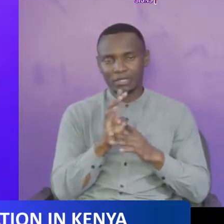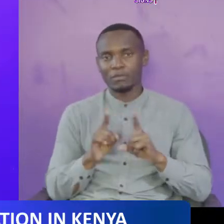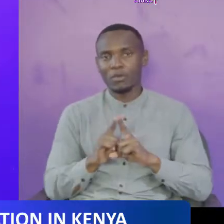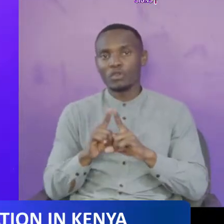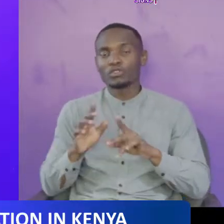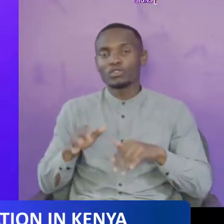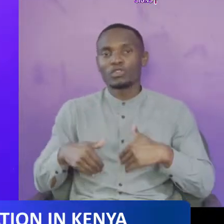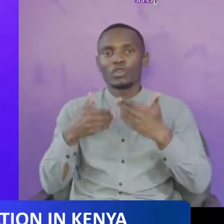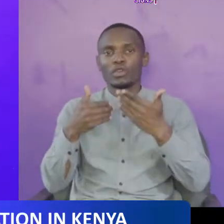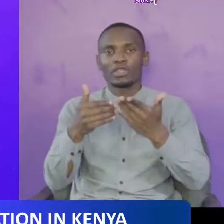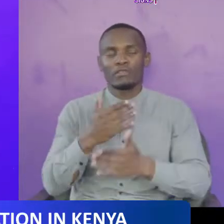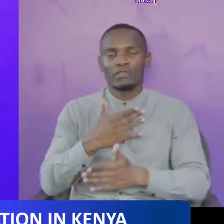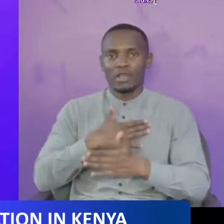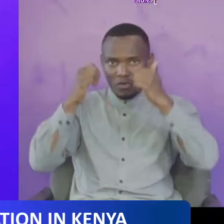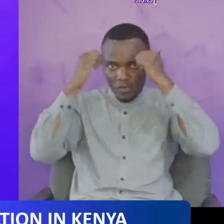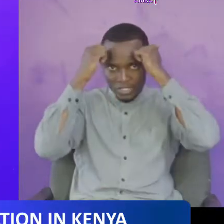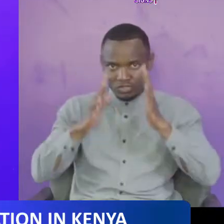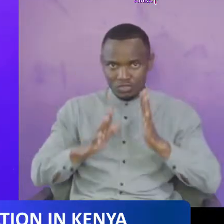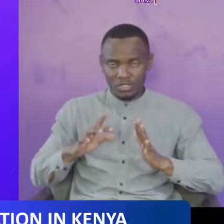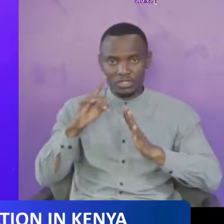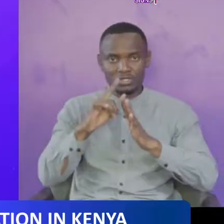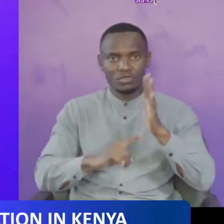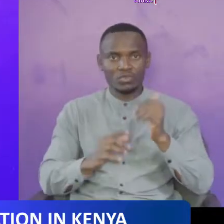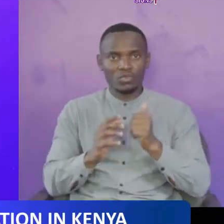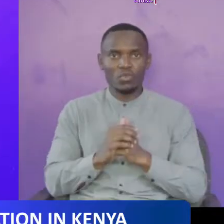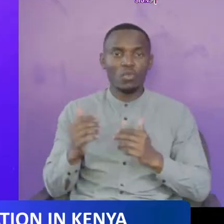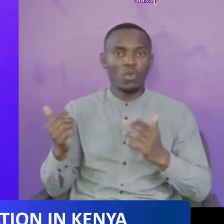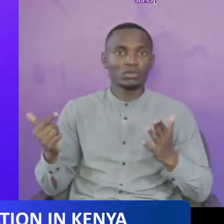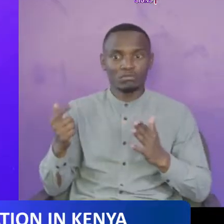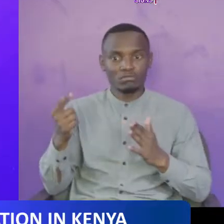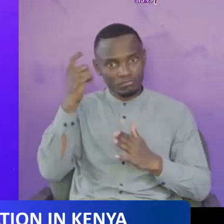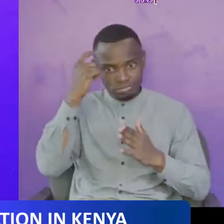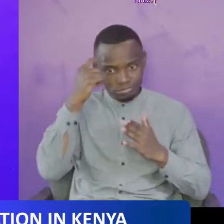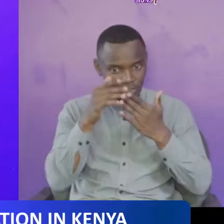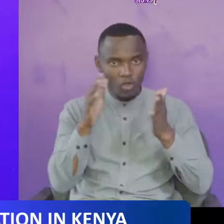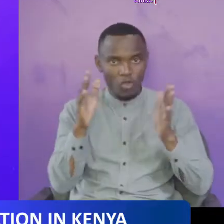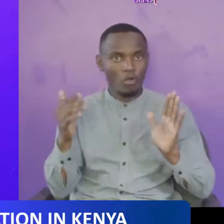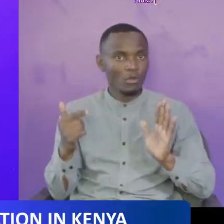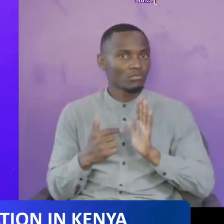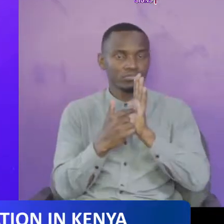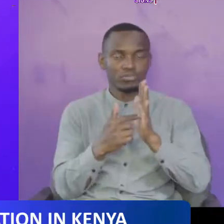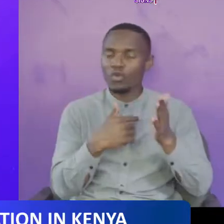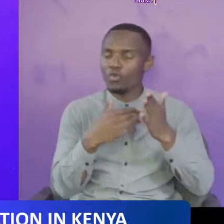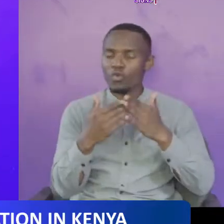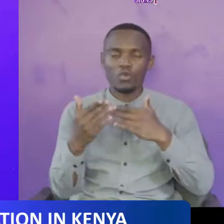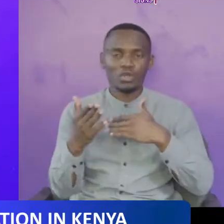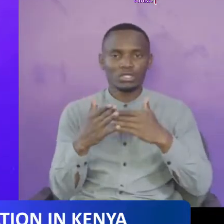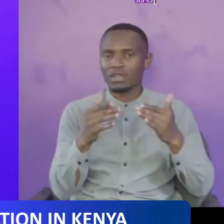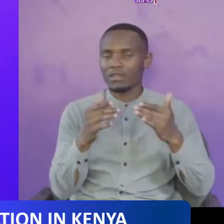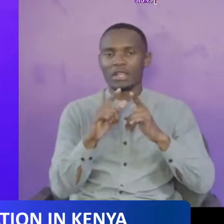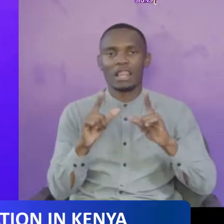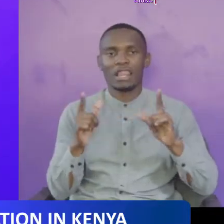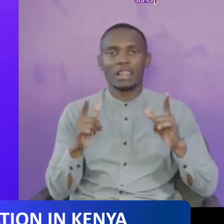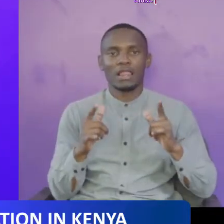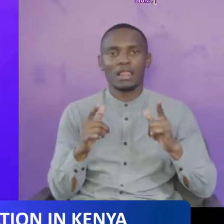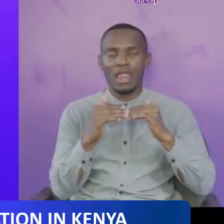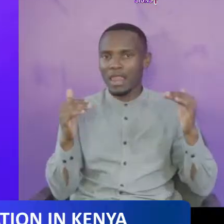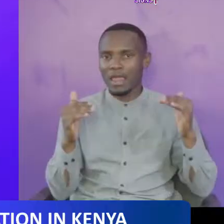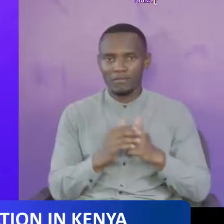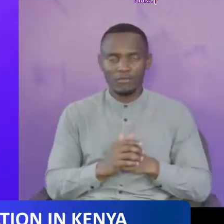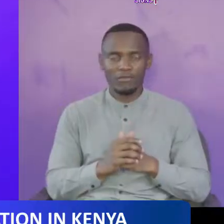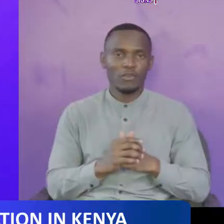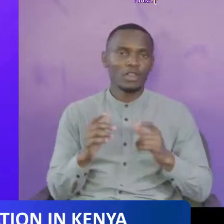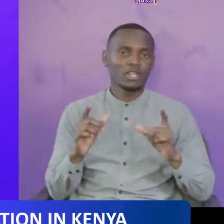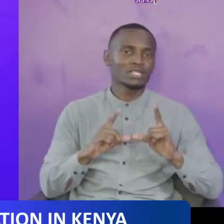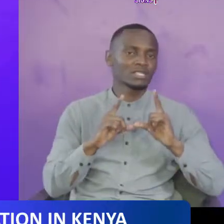students that exposure, whichever level they are, from certificate to diplomas, to degrees, to masters and PhD